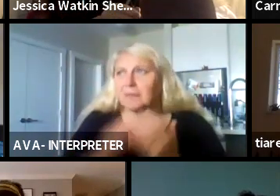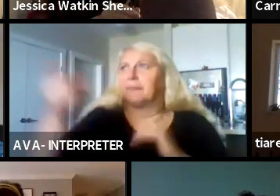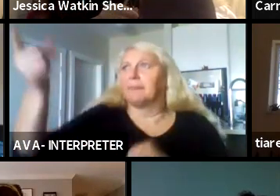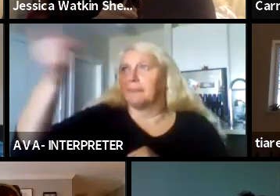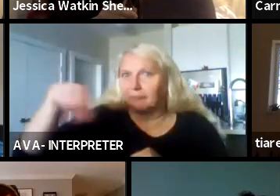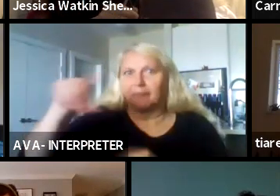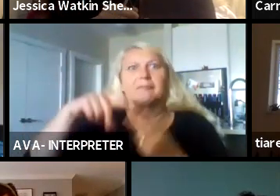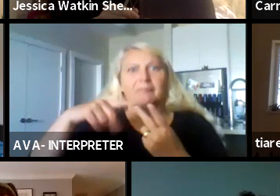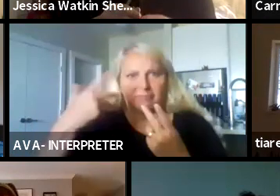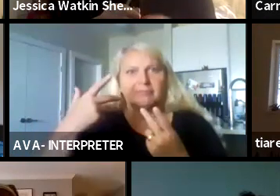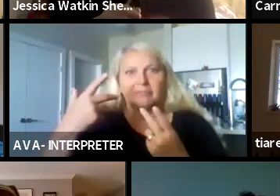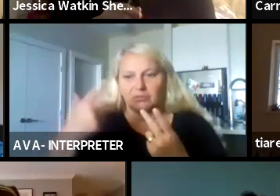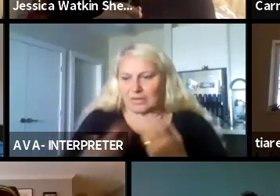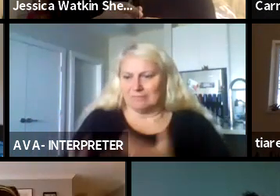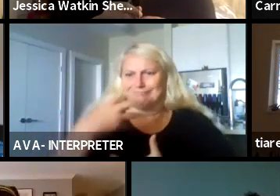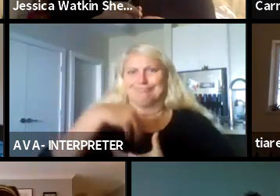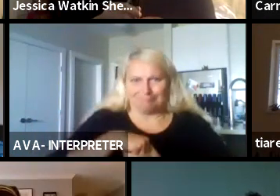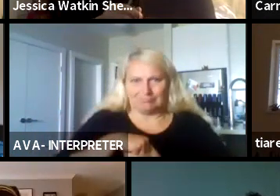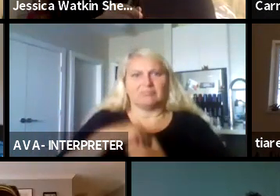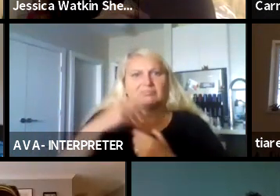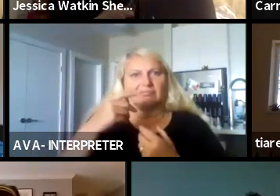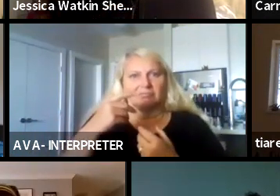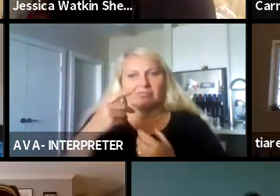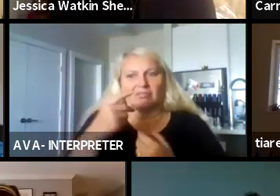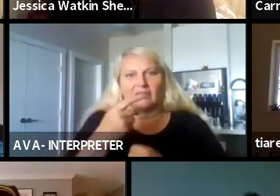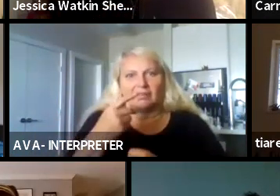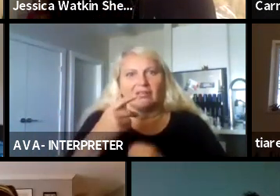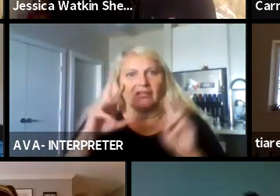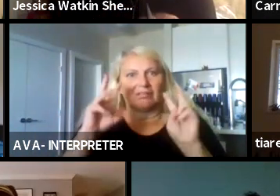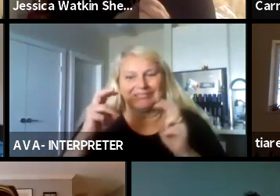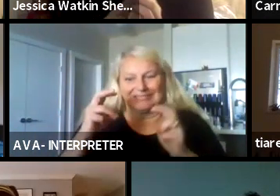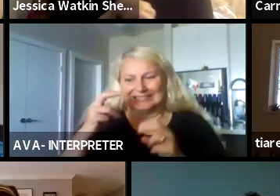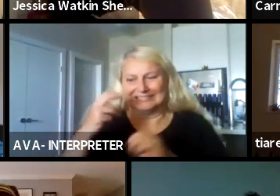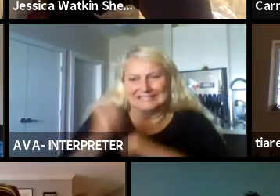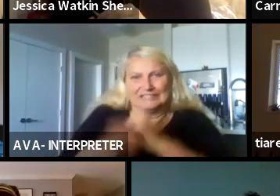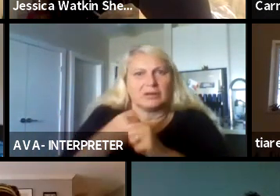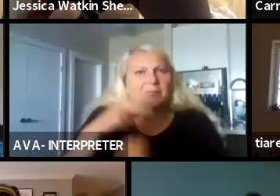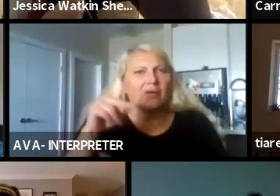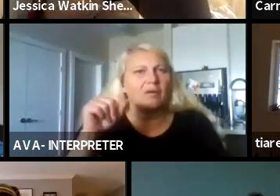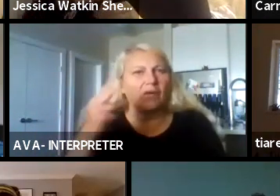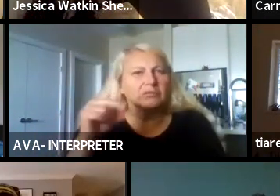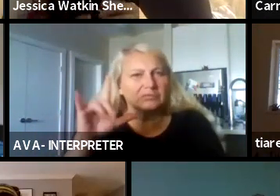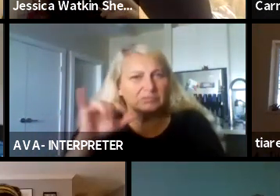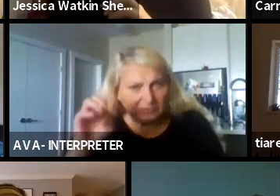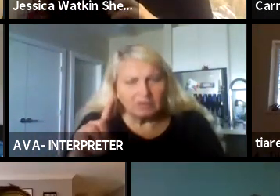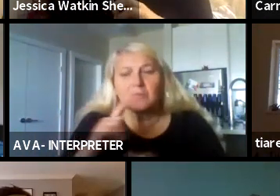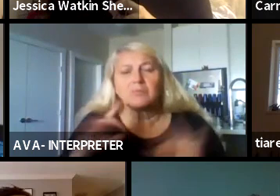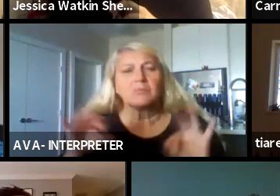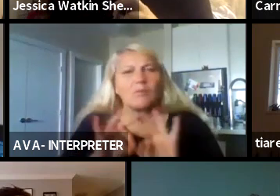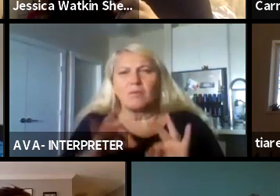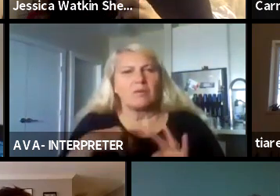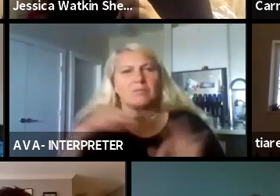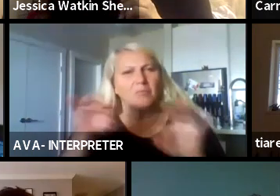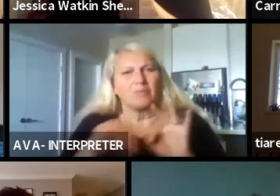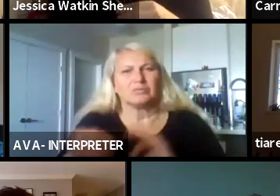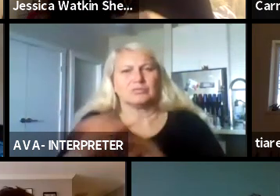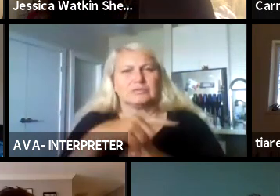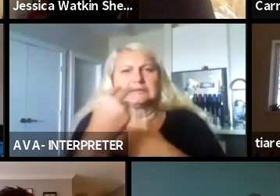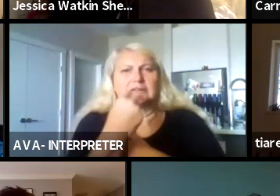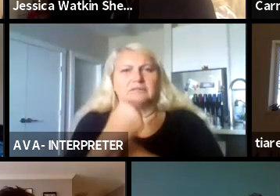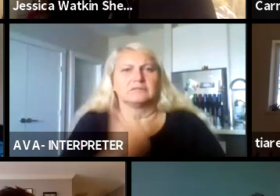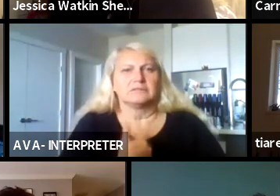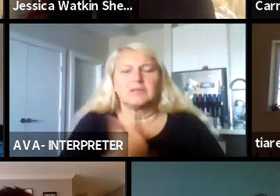work. We invite everyone here from our group and anyone in the audience to take care of yourself in whatever way